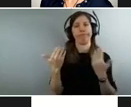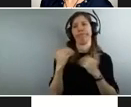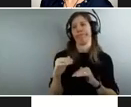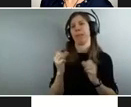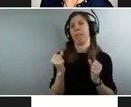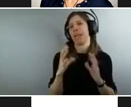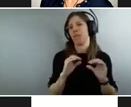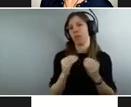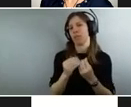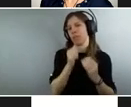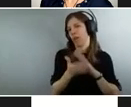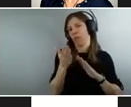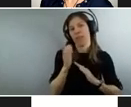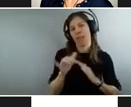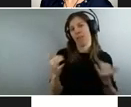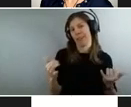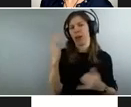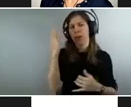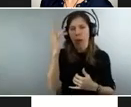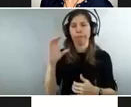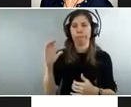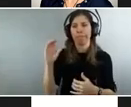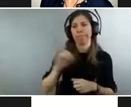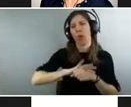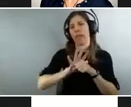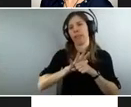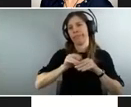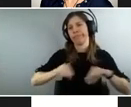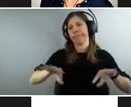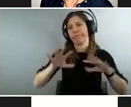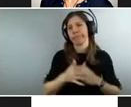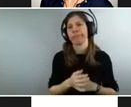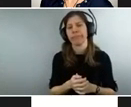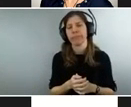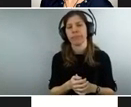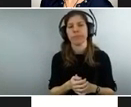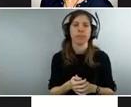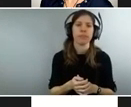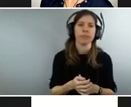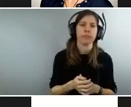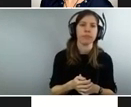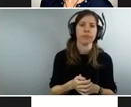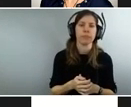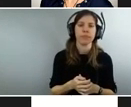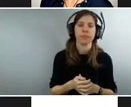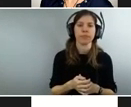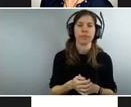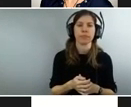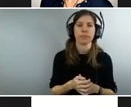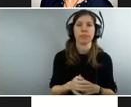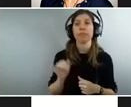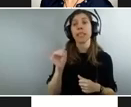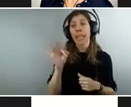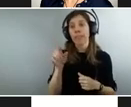not doing that as much right now because of COVID. So if you happen to have a license